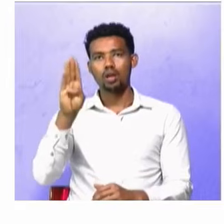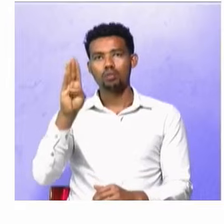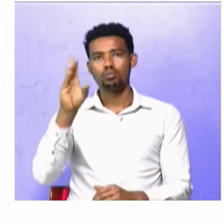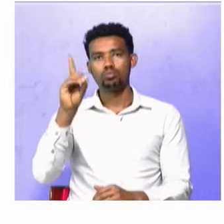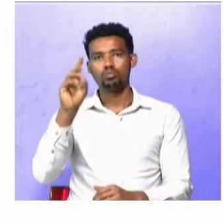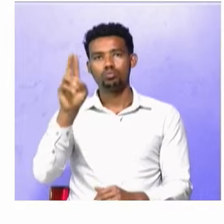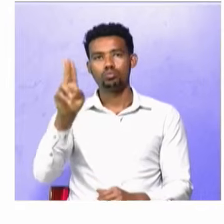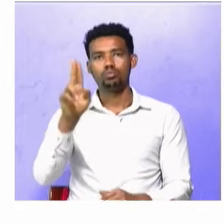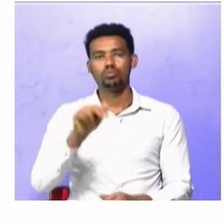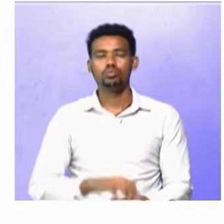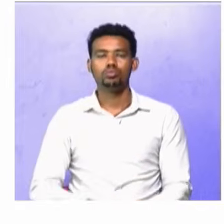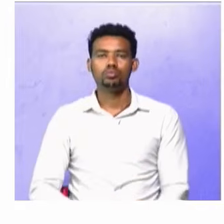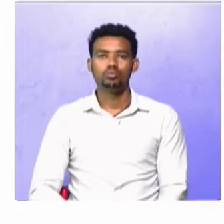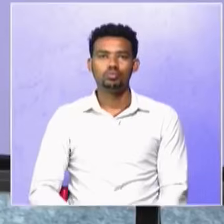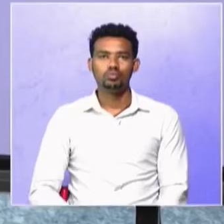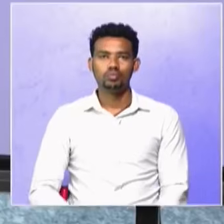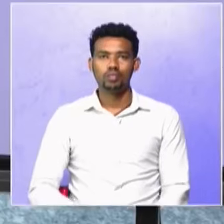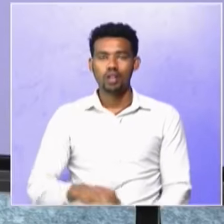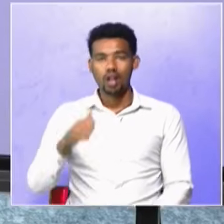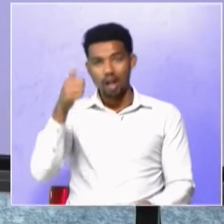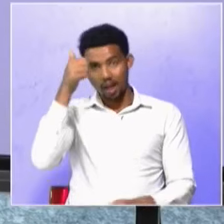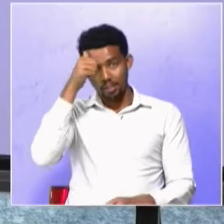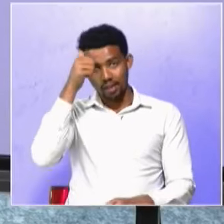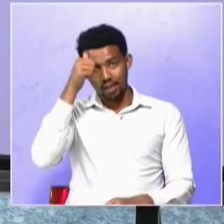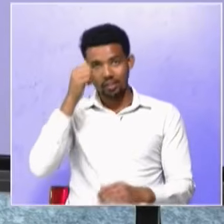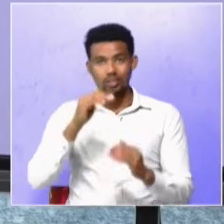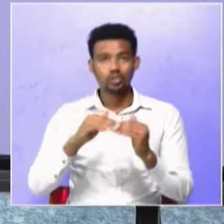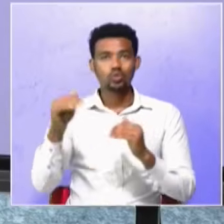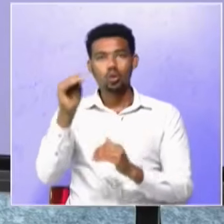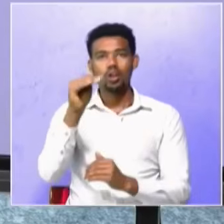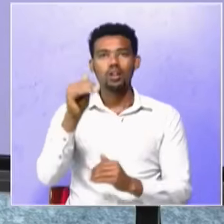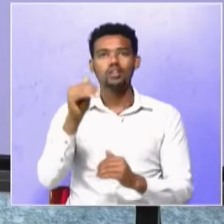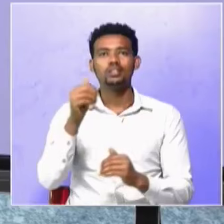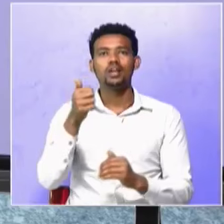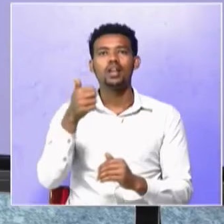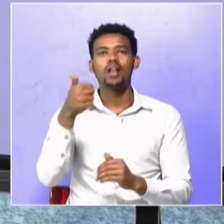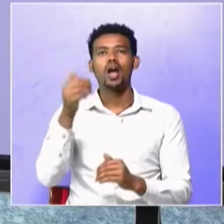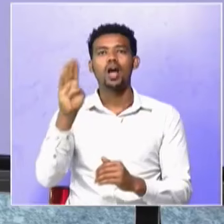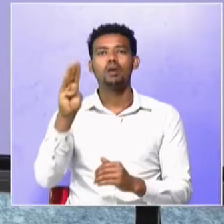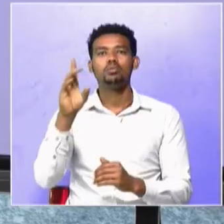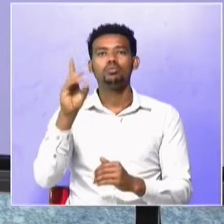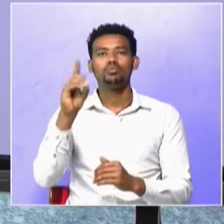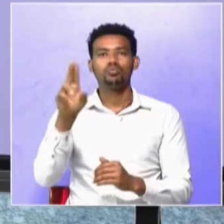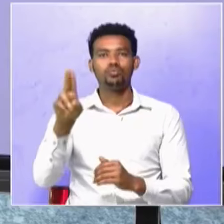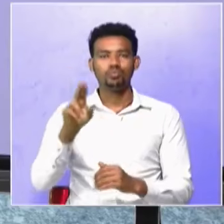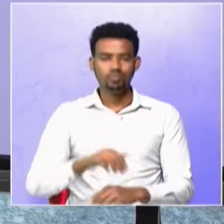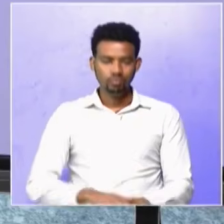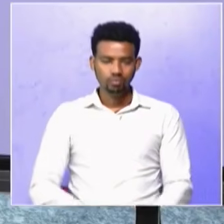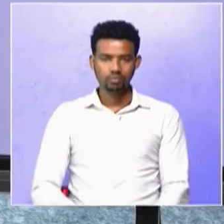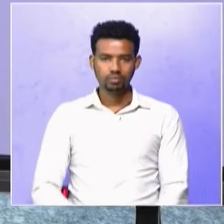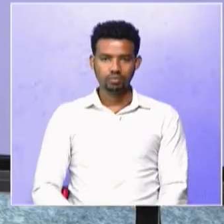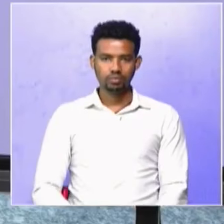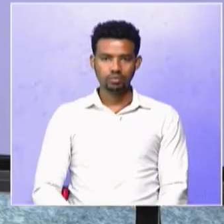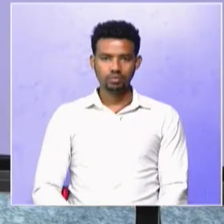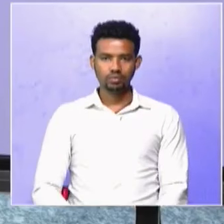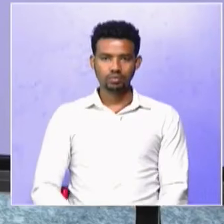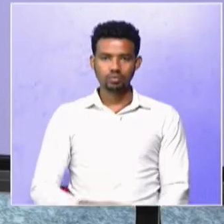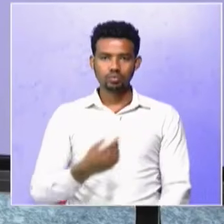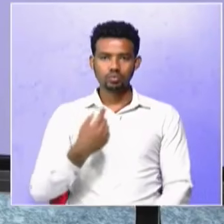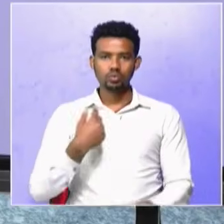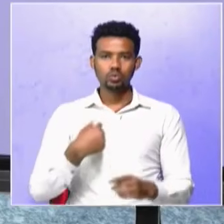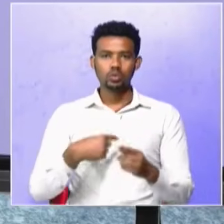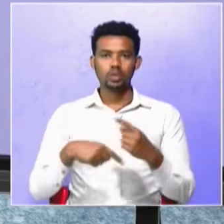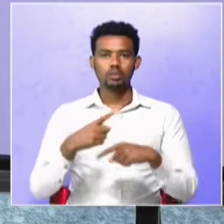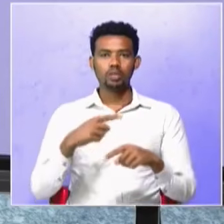Look, student. Abel is taller than Abdu. Abel is taller than Abdu. When we come to